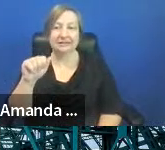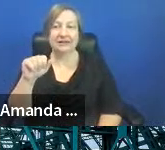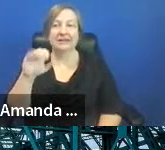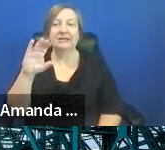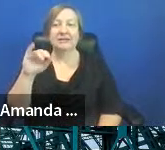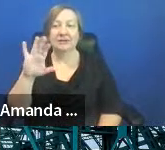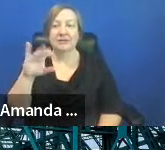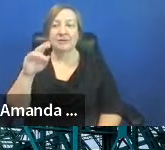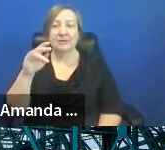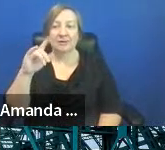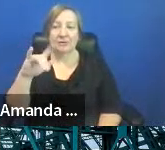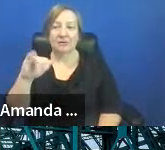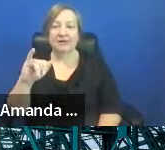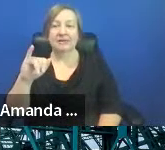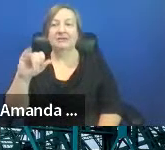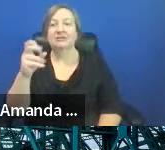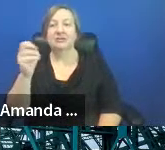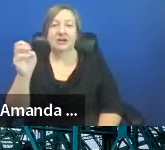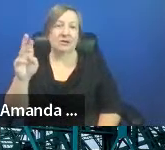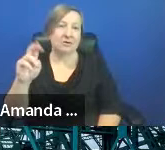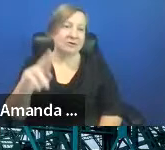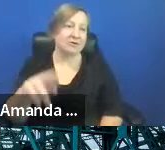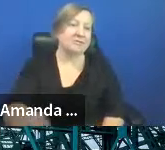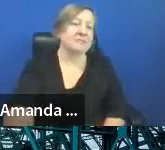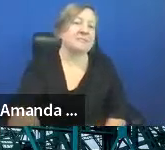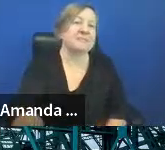Schauer. Next slide, please.